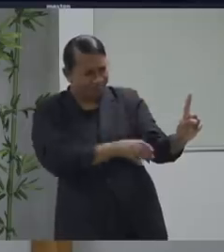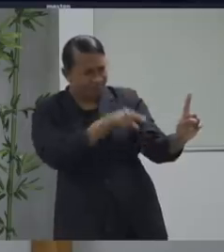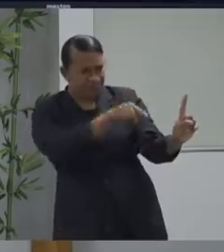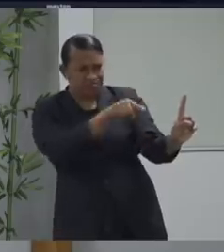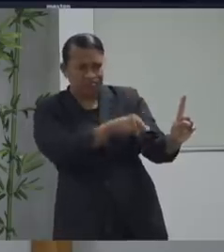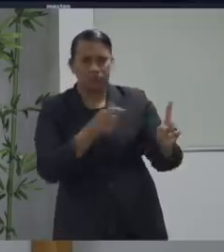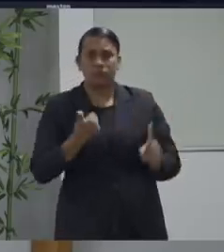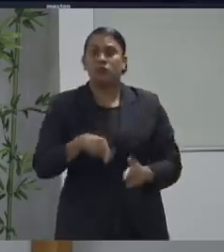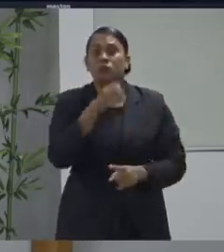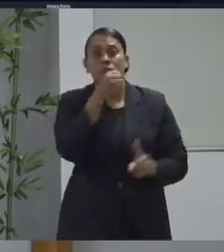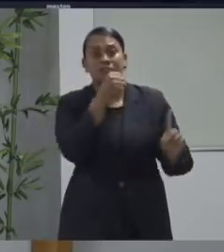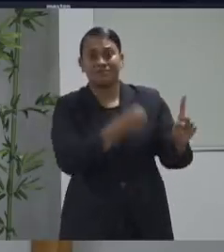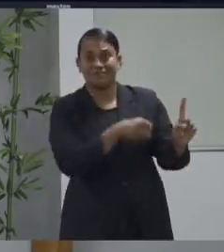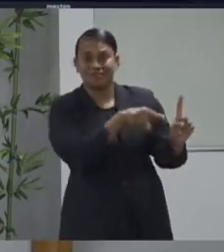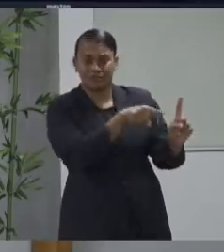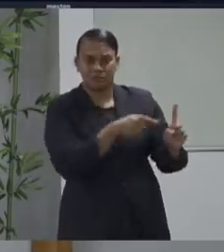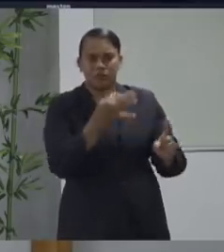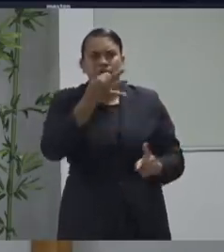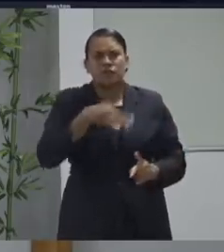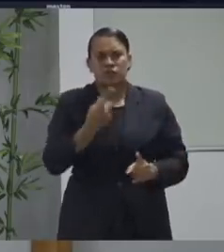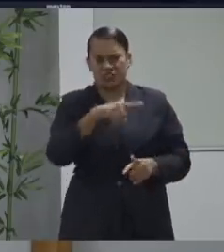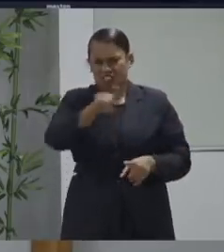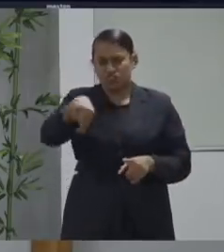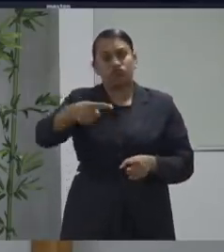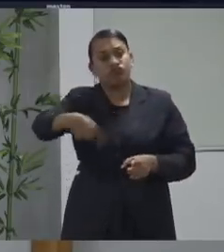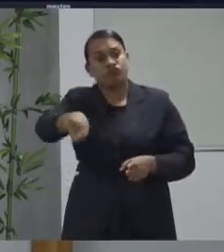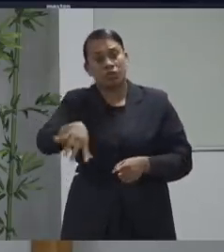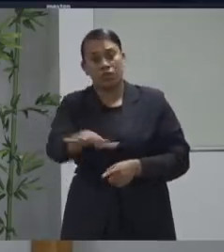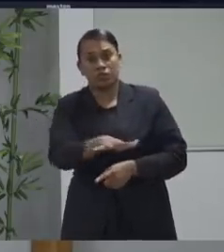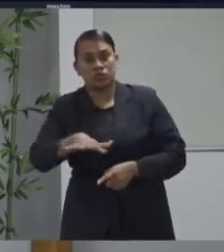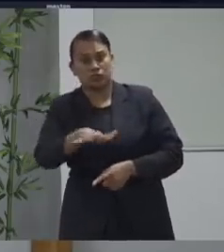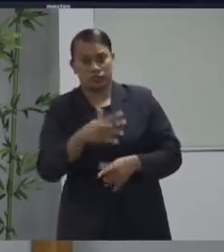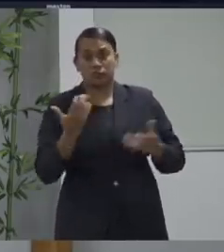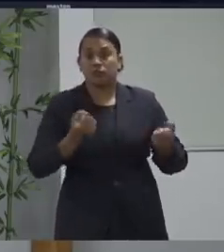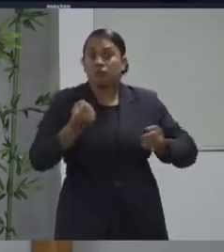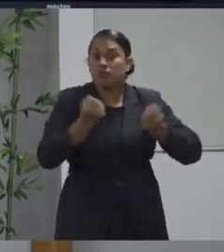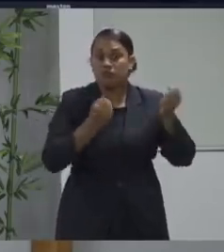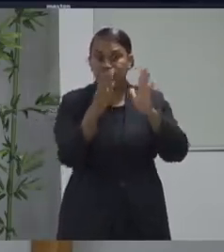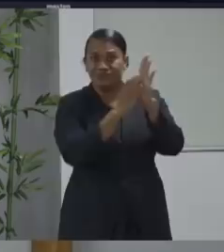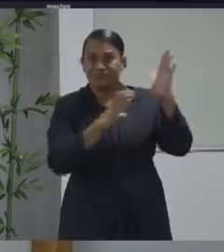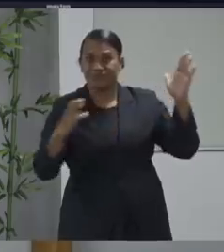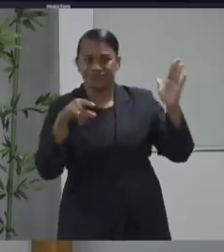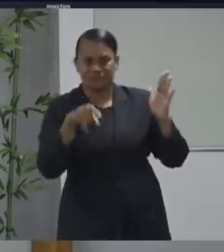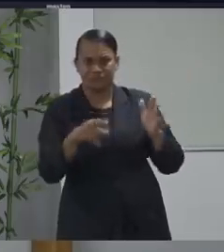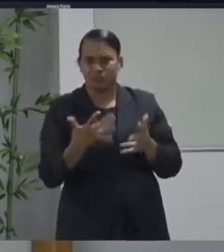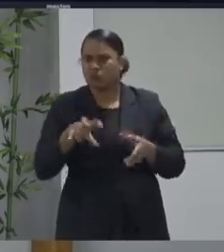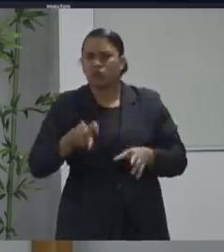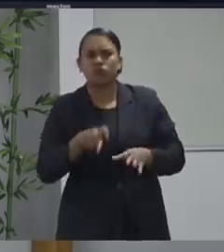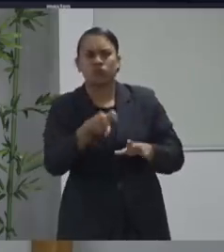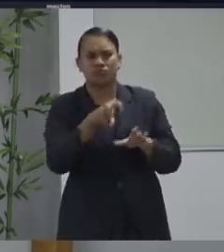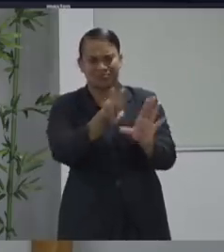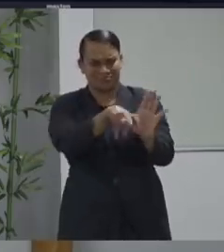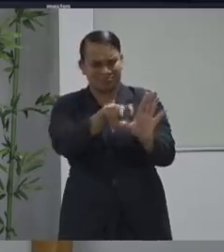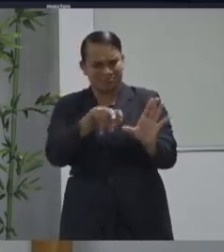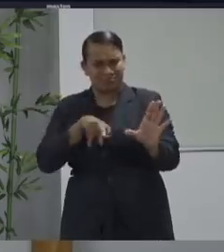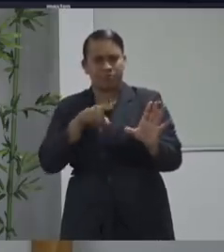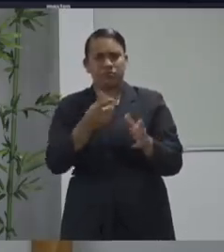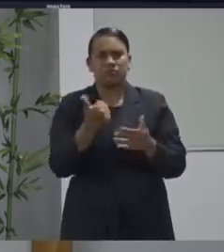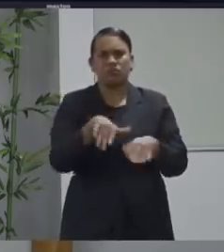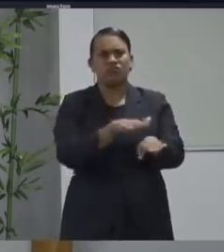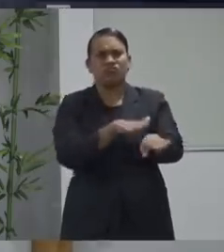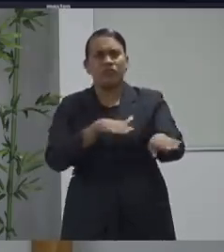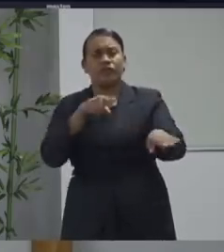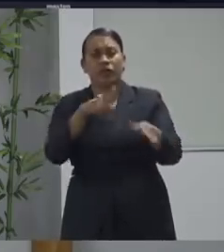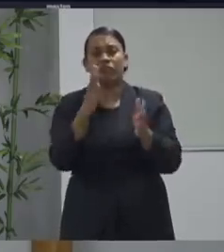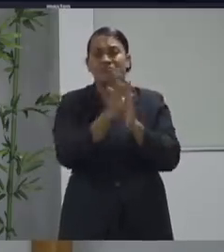Suva who he spoke with at car garages, and of course fellow passengers on the ferry from Namboalu jetty to Voreqe